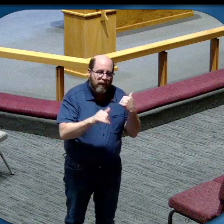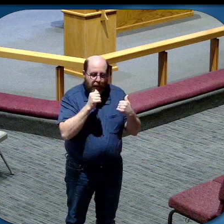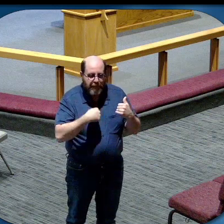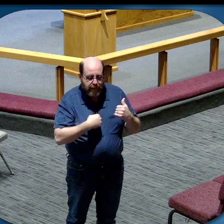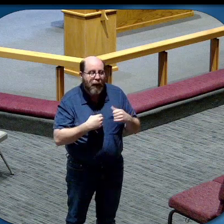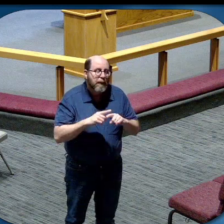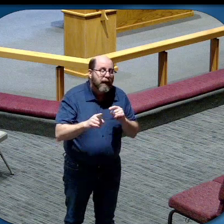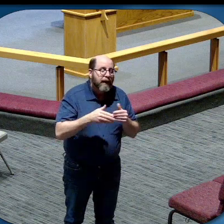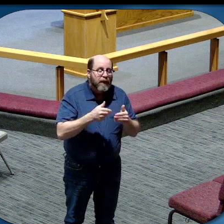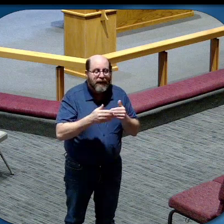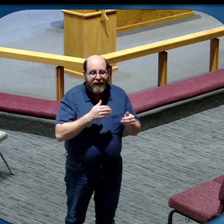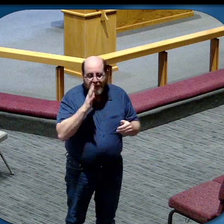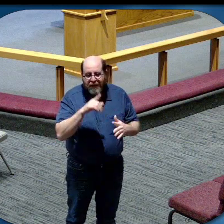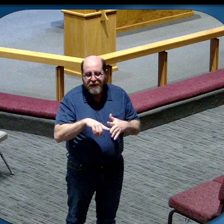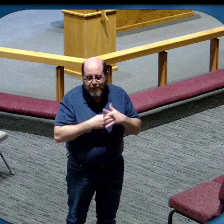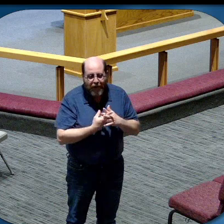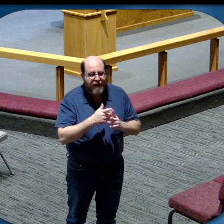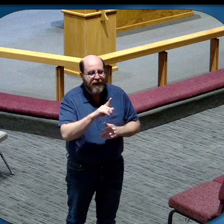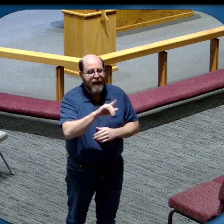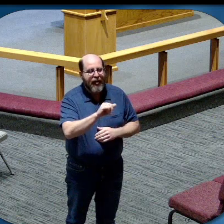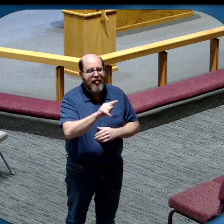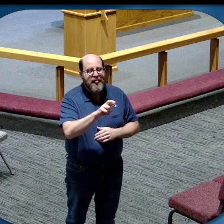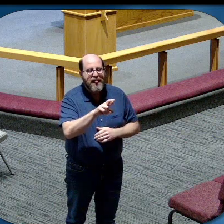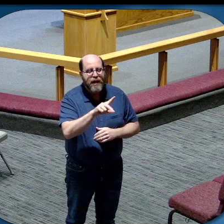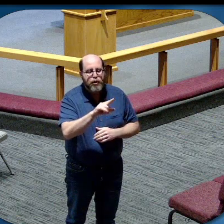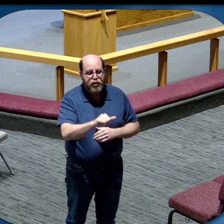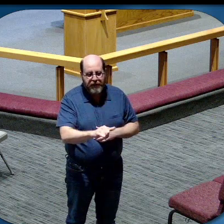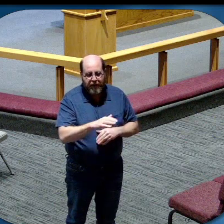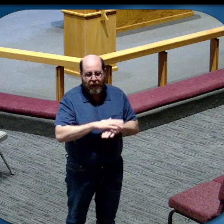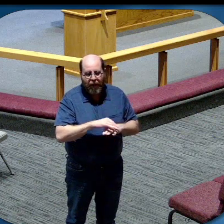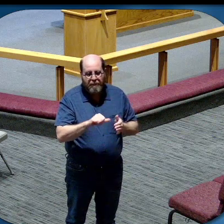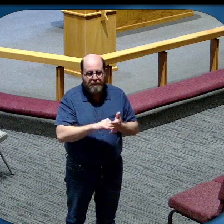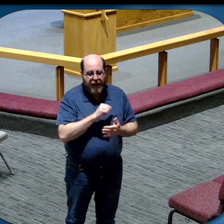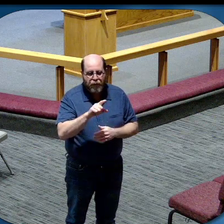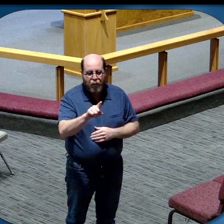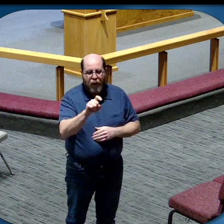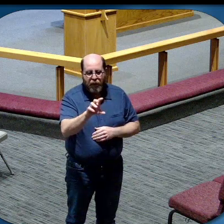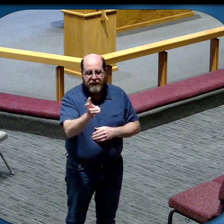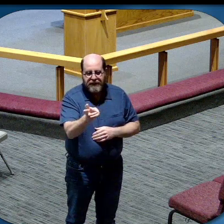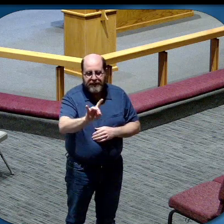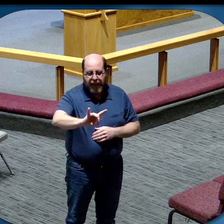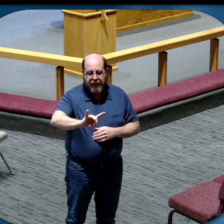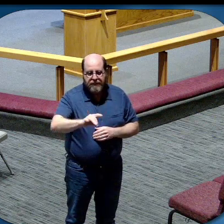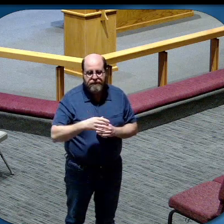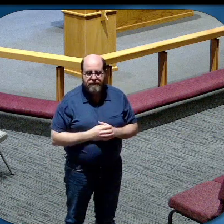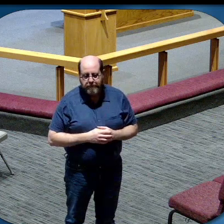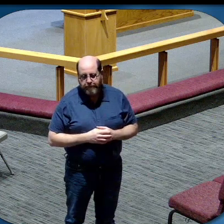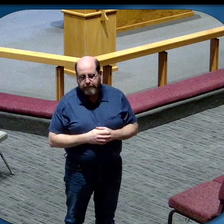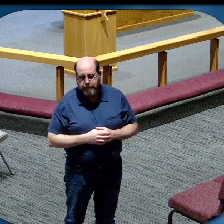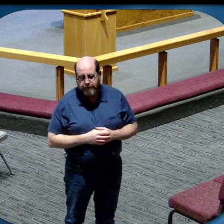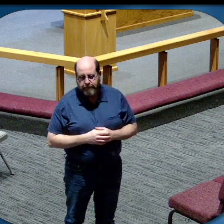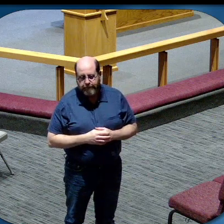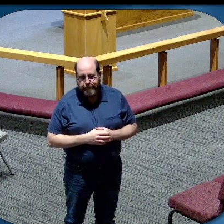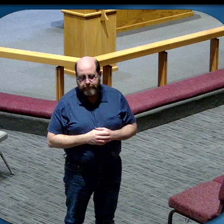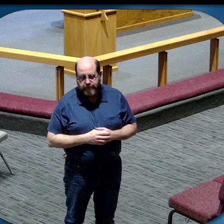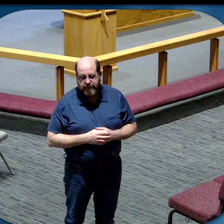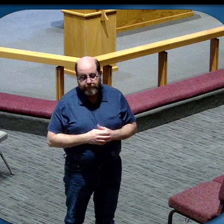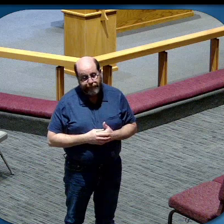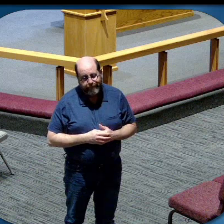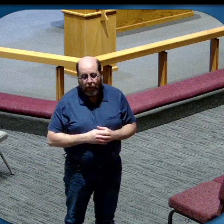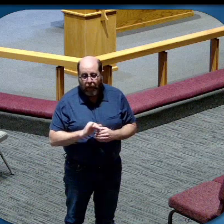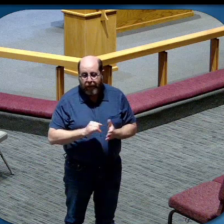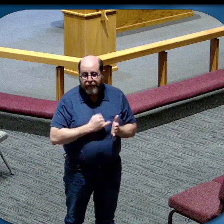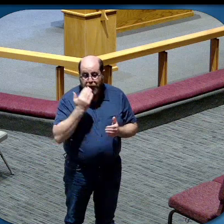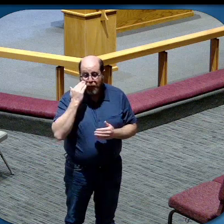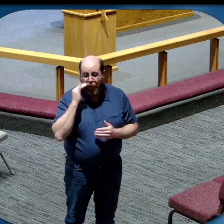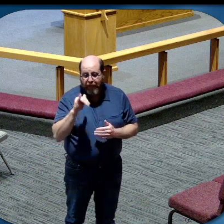we'll start, the liturgy starts on page 168, and I'll give you another reminder for that, but just know that that's going to be a part